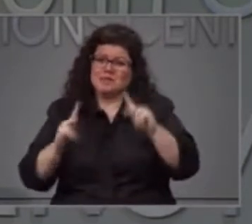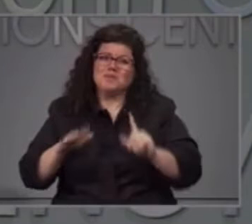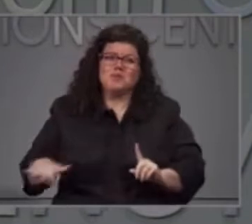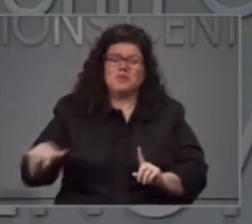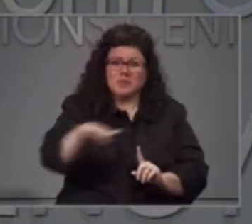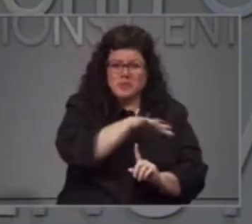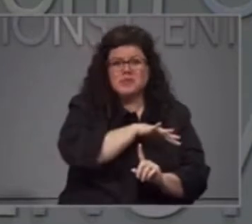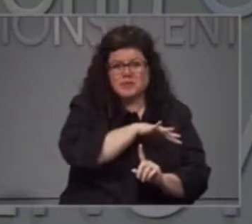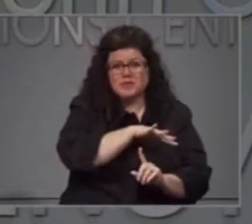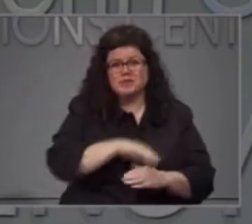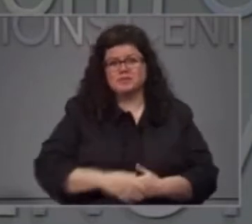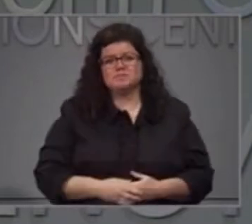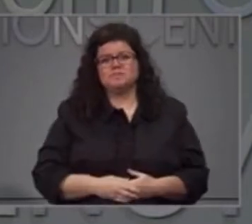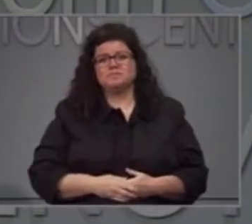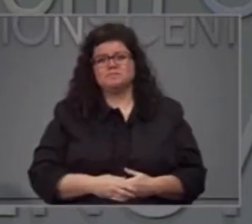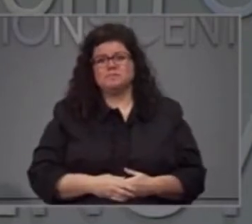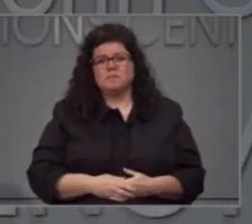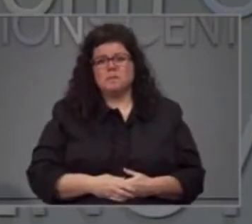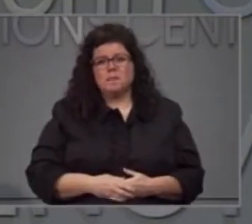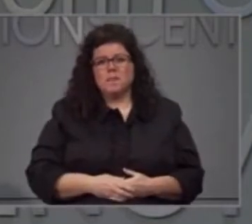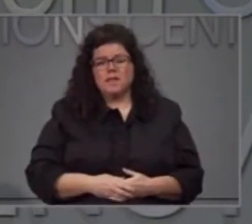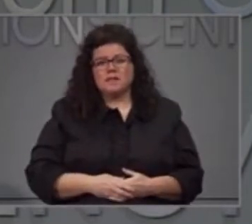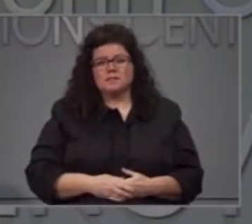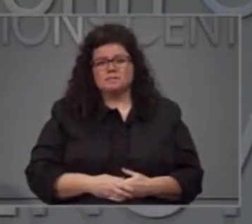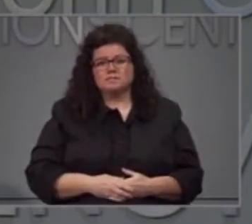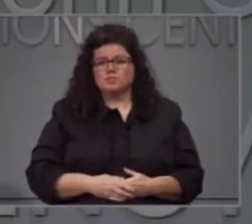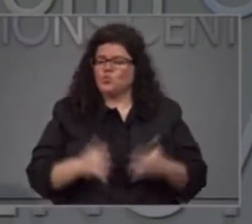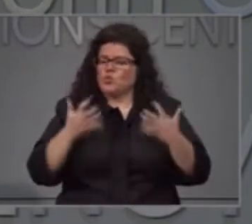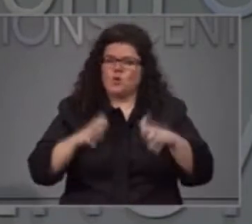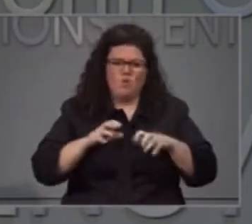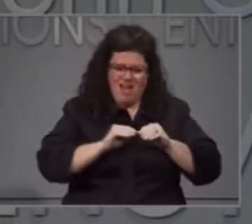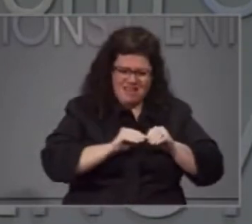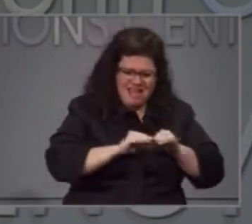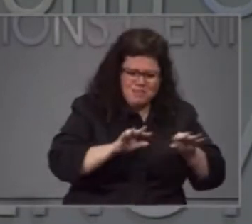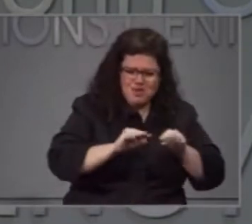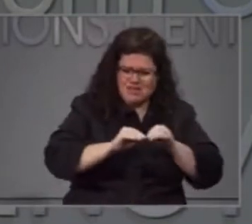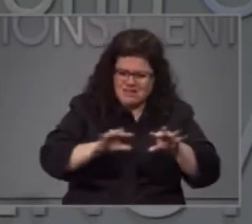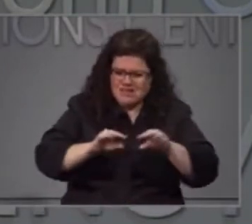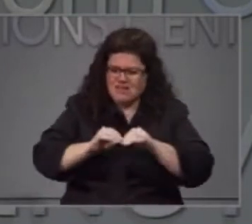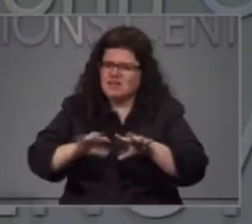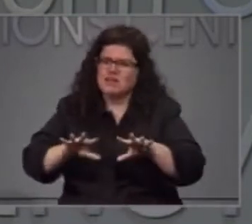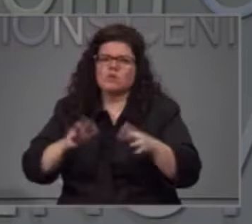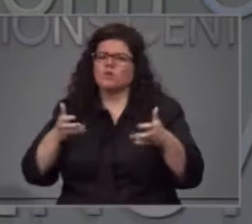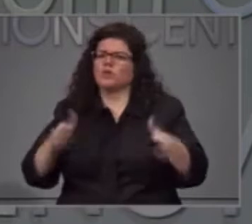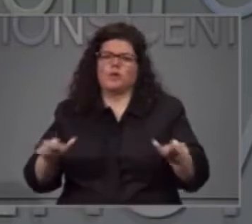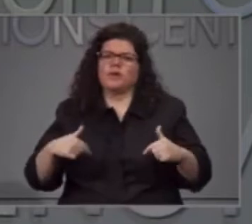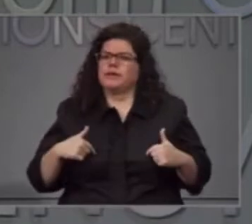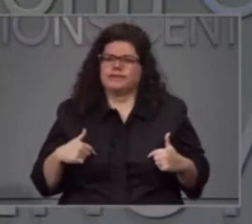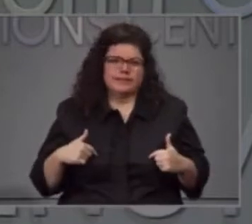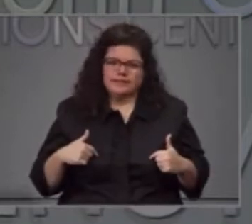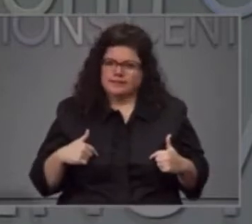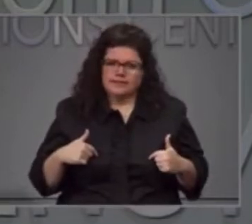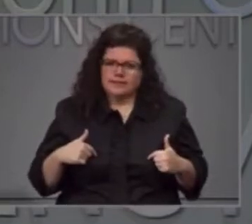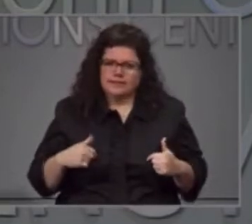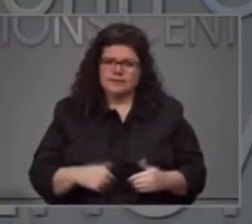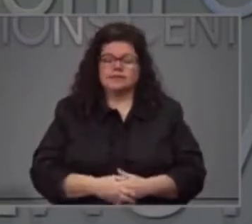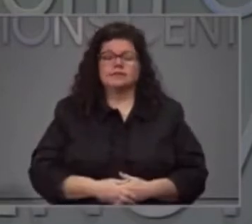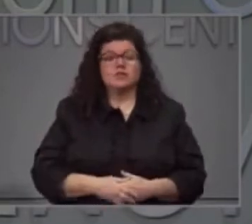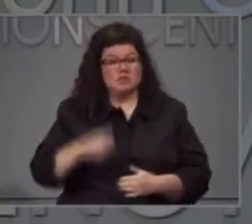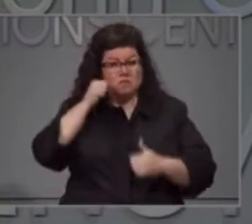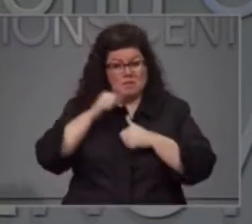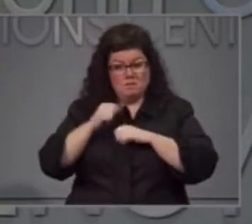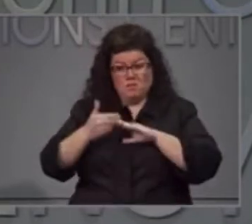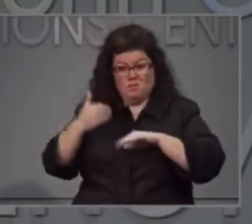to do everything possible to prevent an outbreak to start with. My earlier executive order